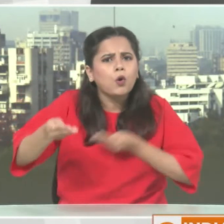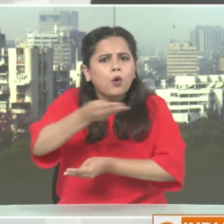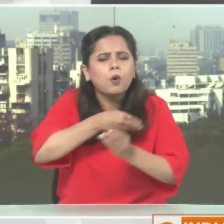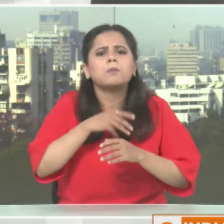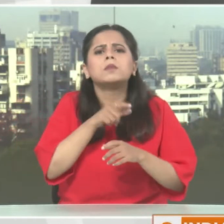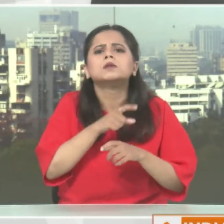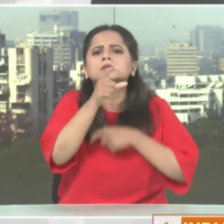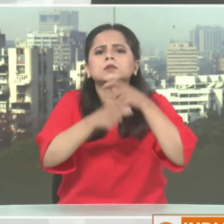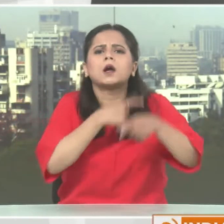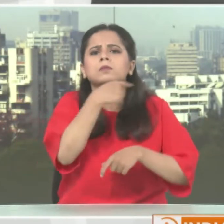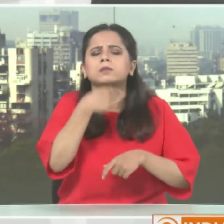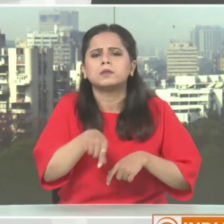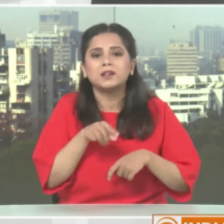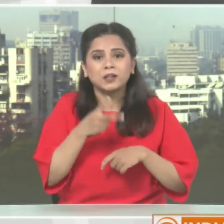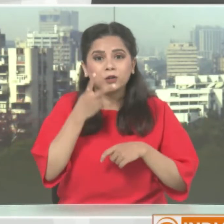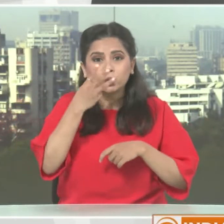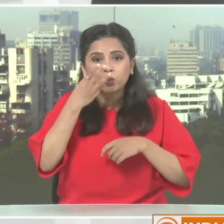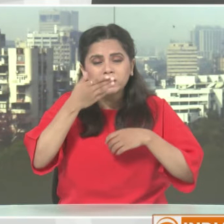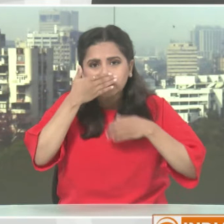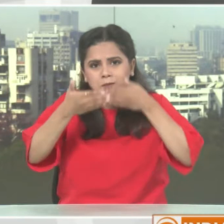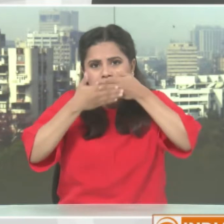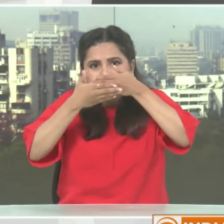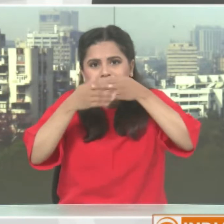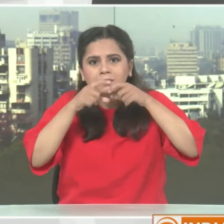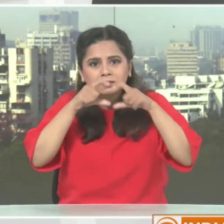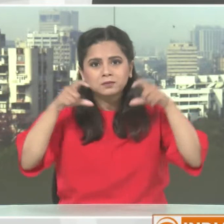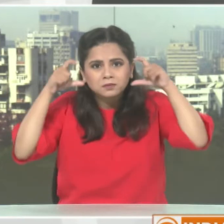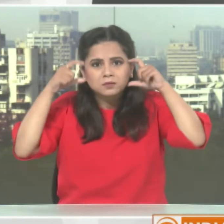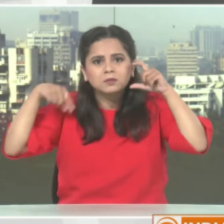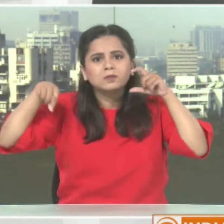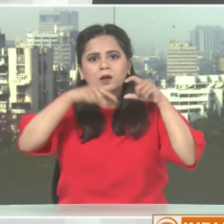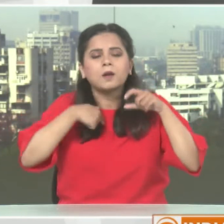that 2/3 ply surgical masks amended to remain